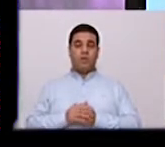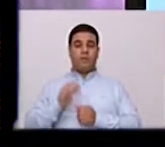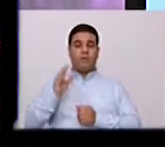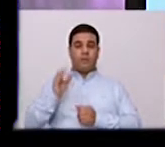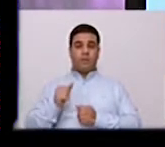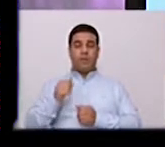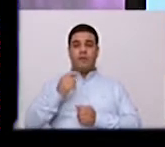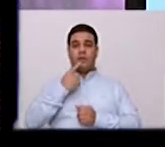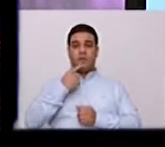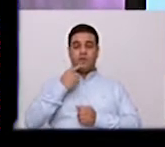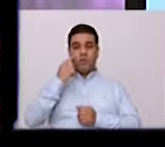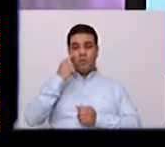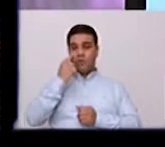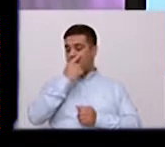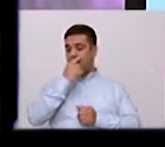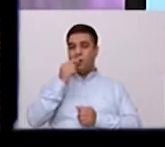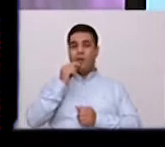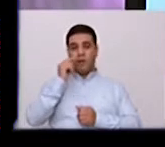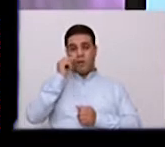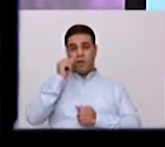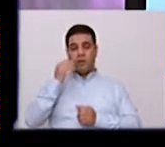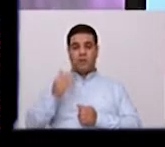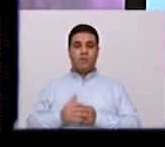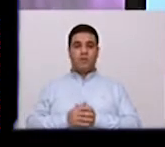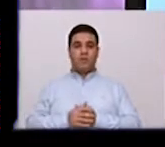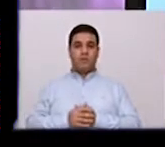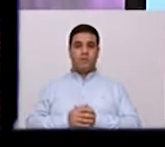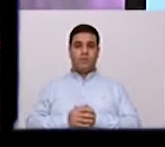hamda qizil ko'zli erkak.